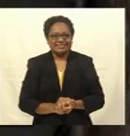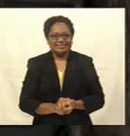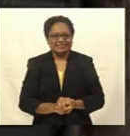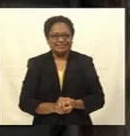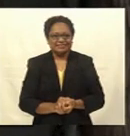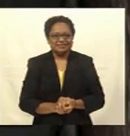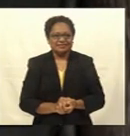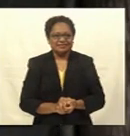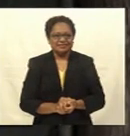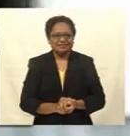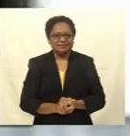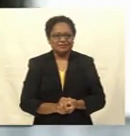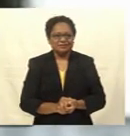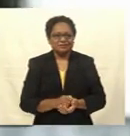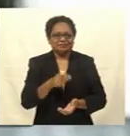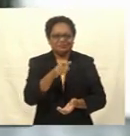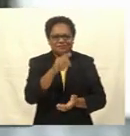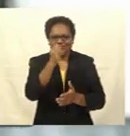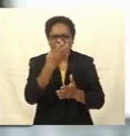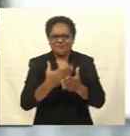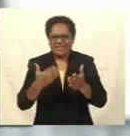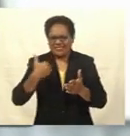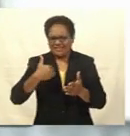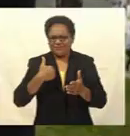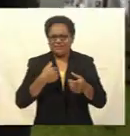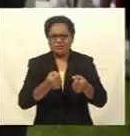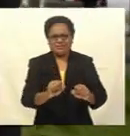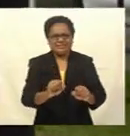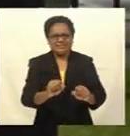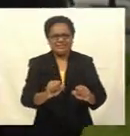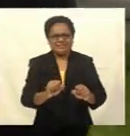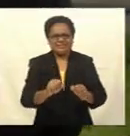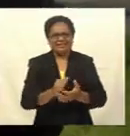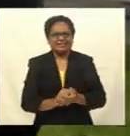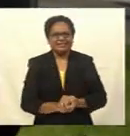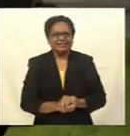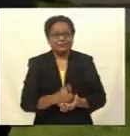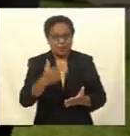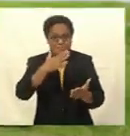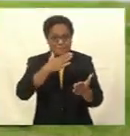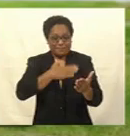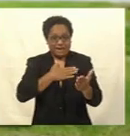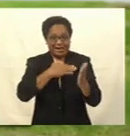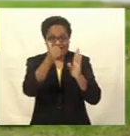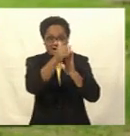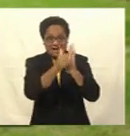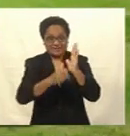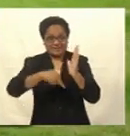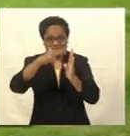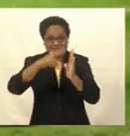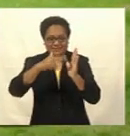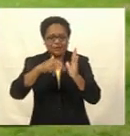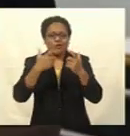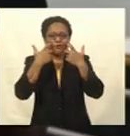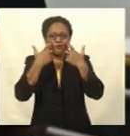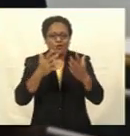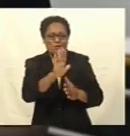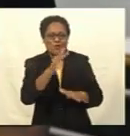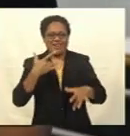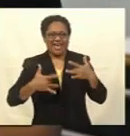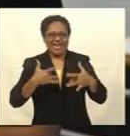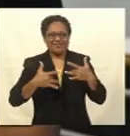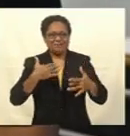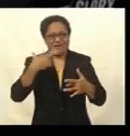telling those experiencing homelessness who they have become. My paintings speak into who they are becoming. My